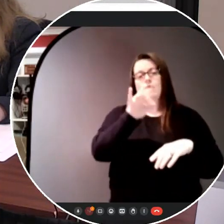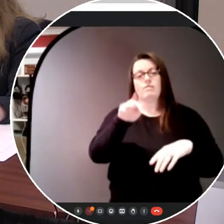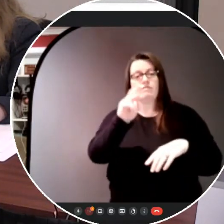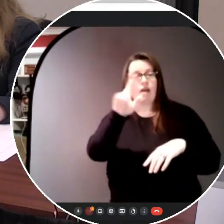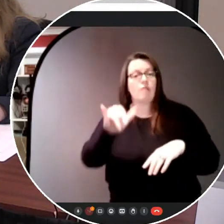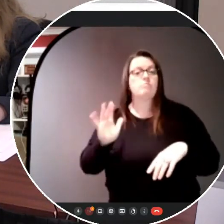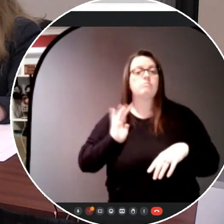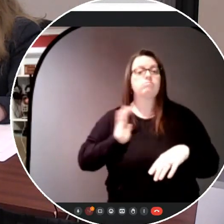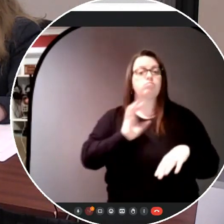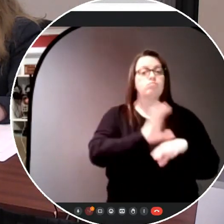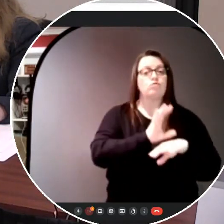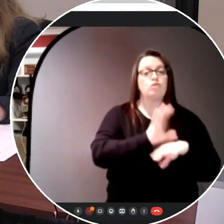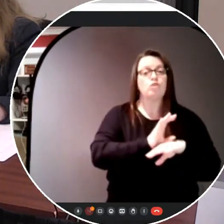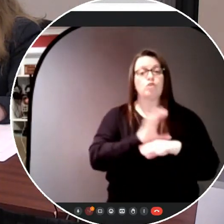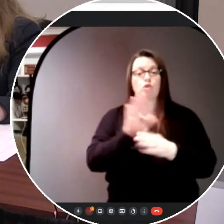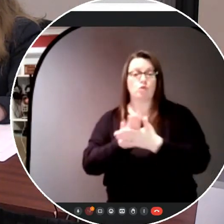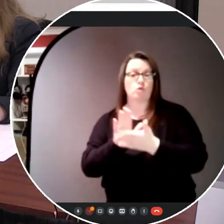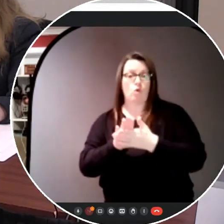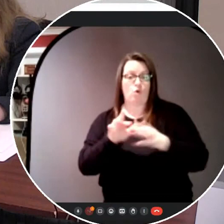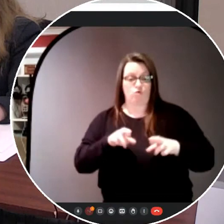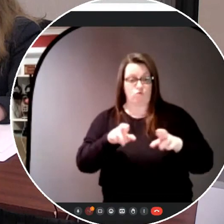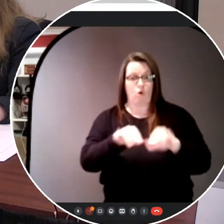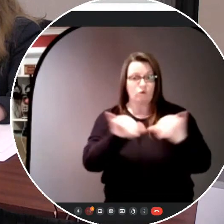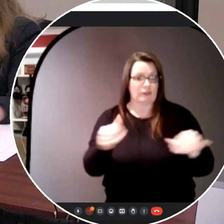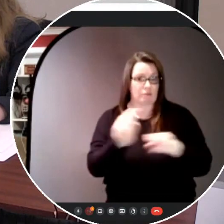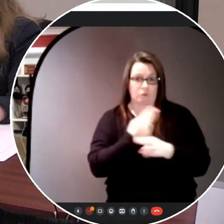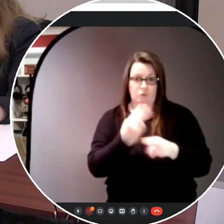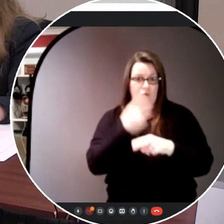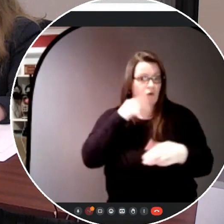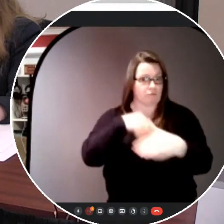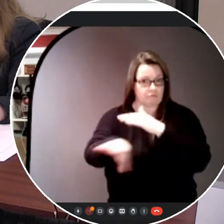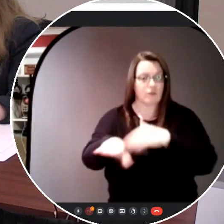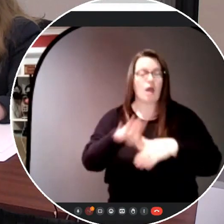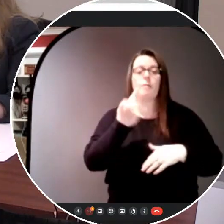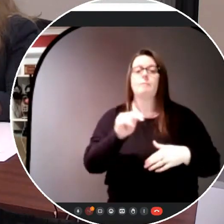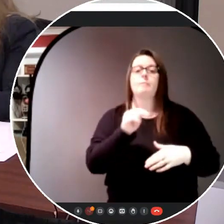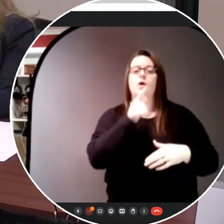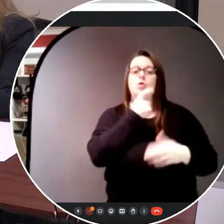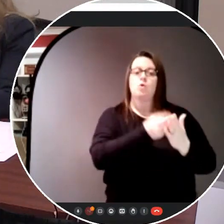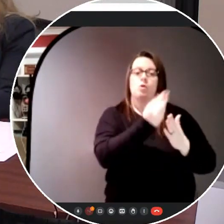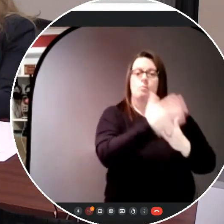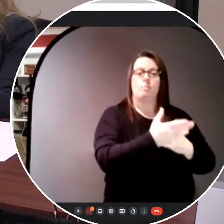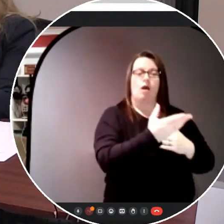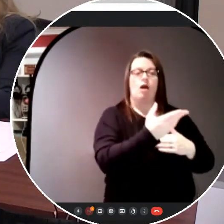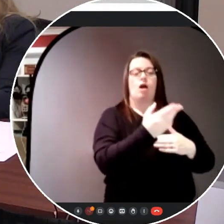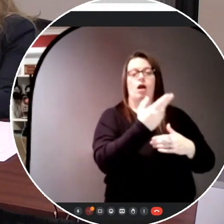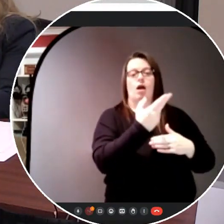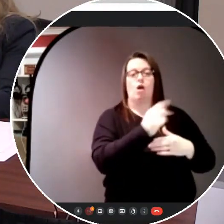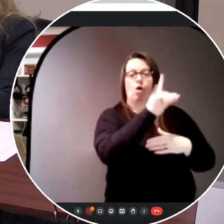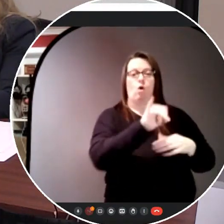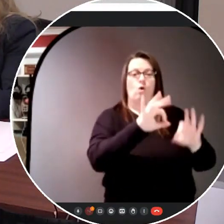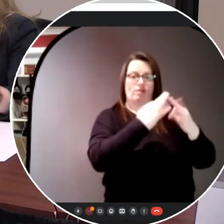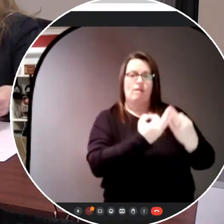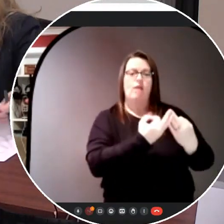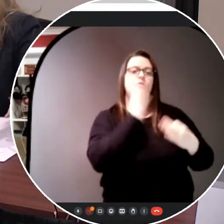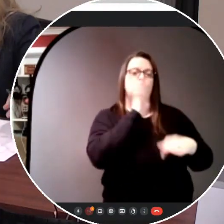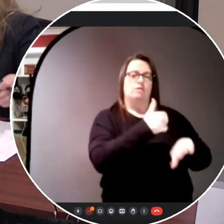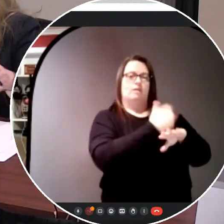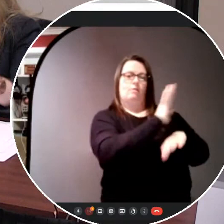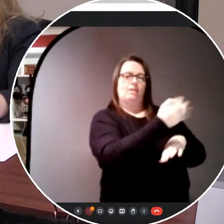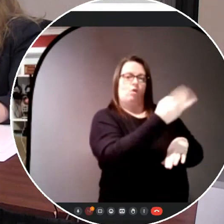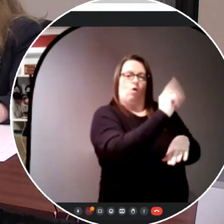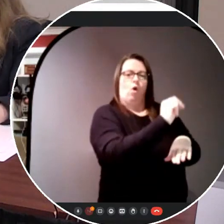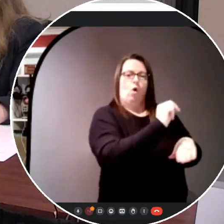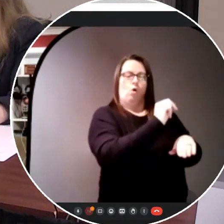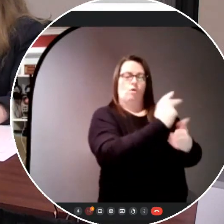the same roads, but in this case the buyer of the Holy Family site will establish their own parking lot access. So we're agreeing